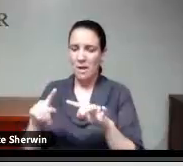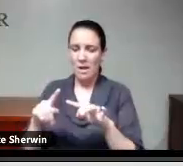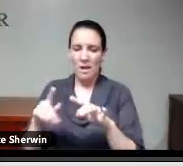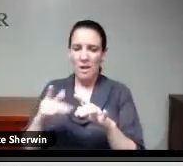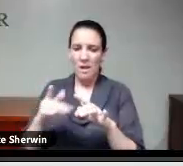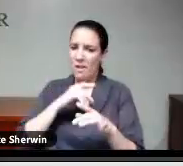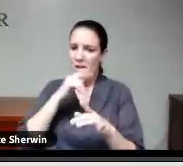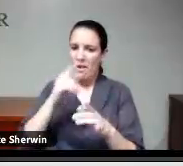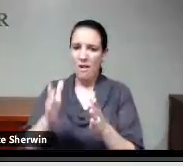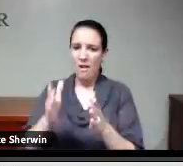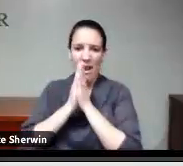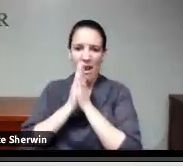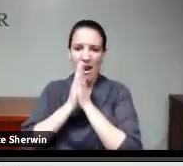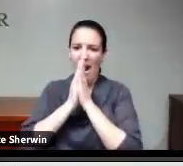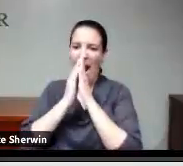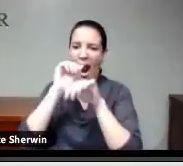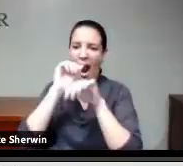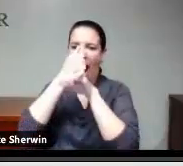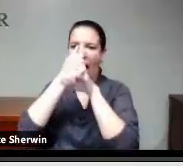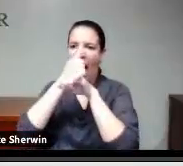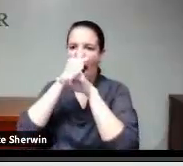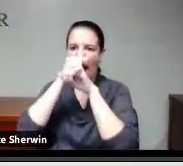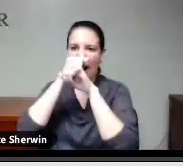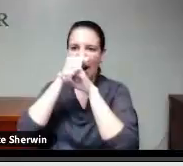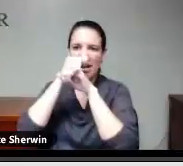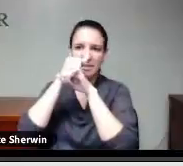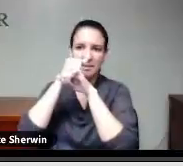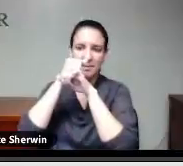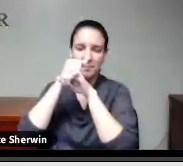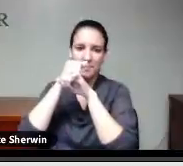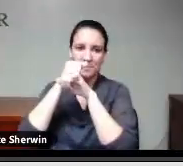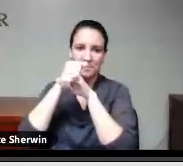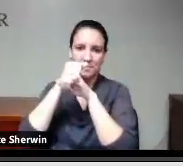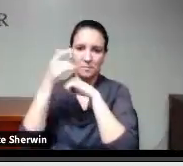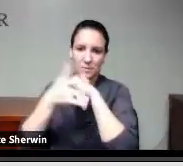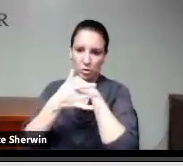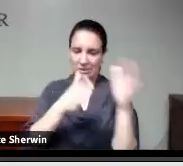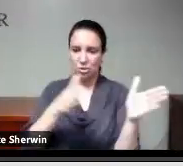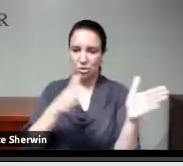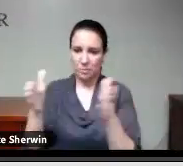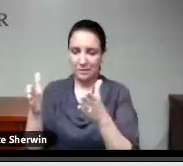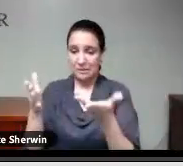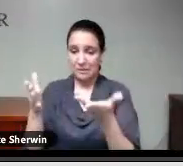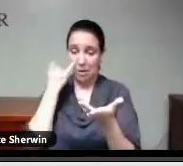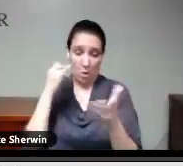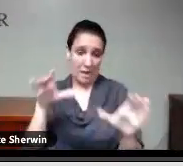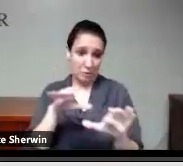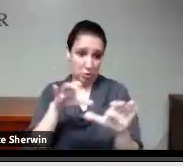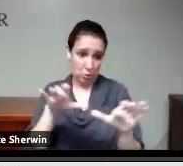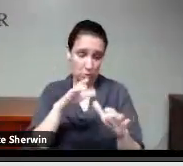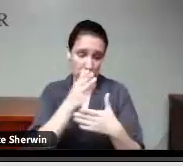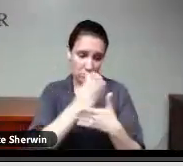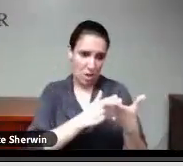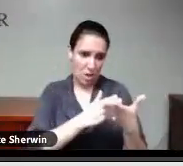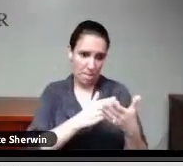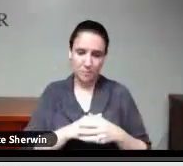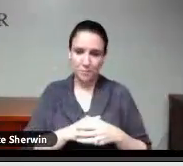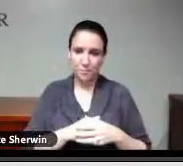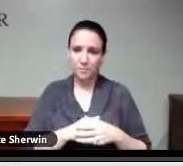diversity strategic plans specifically. And when I do regular strategic plans, or high-level strategic plans that